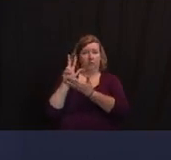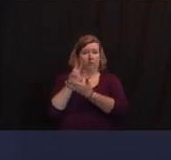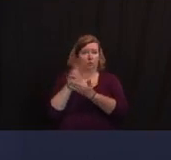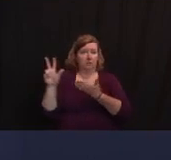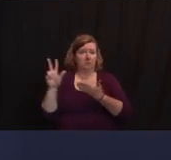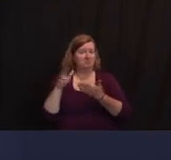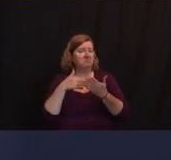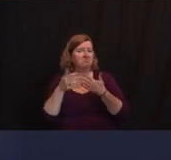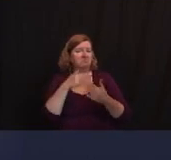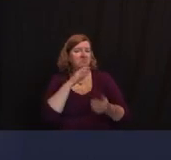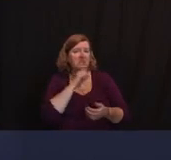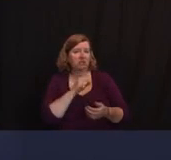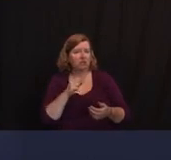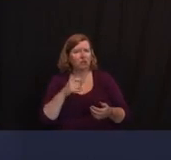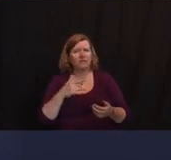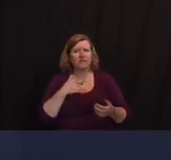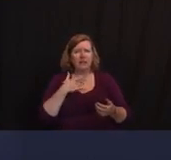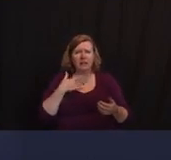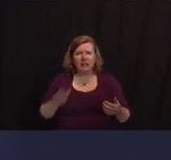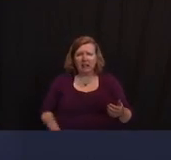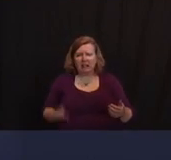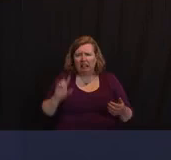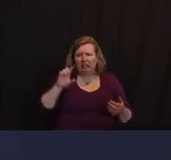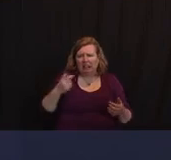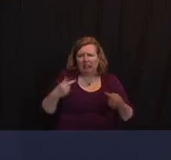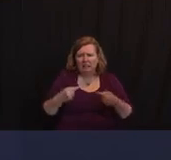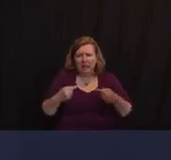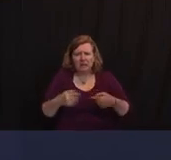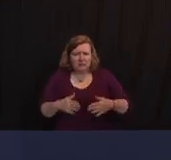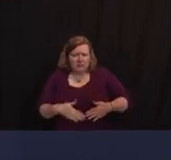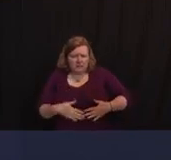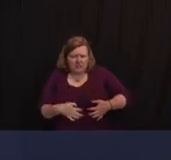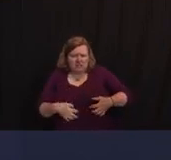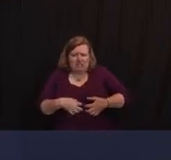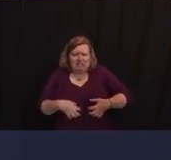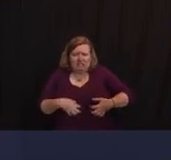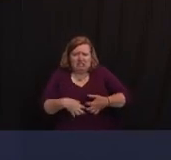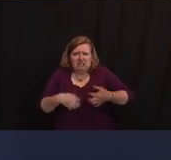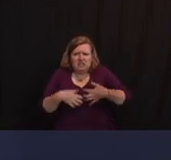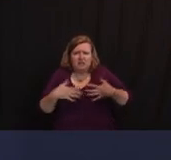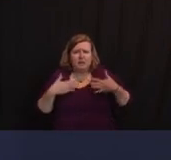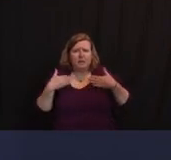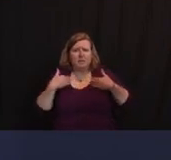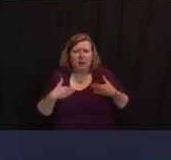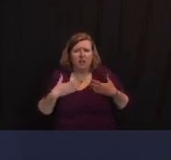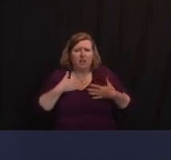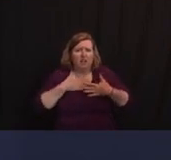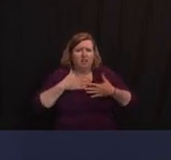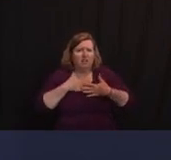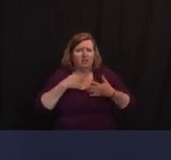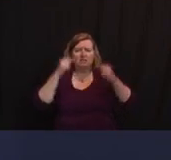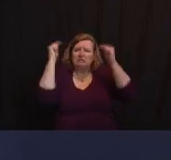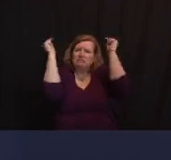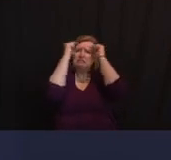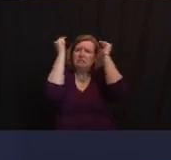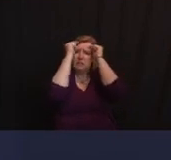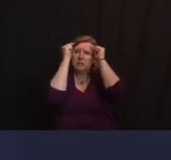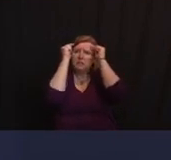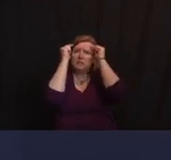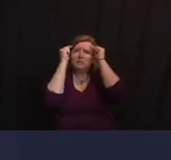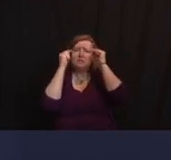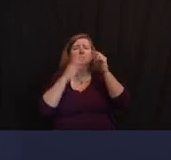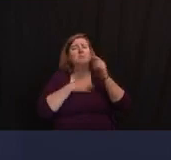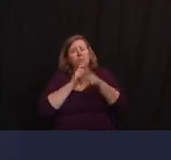and you experience leg pain, abdominal discomfort or pain, shortness of breath, or a severe headache, please call your